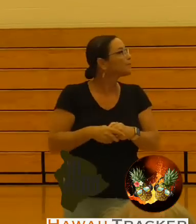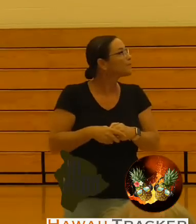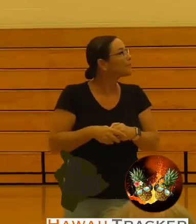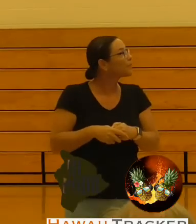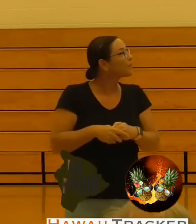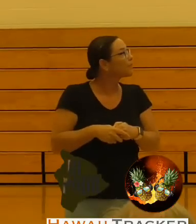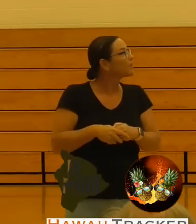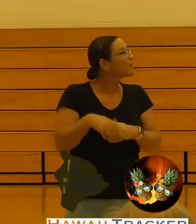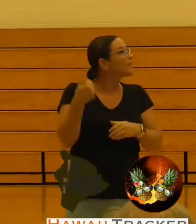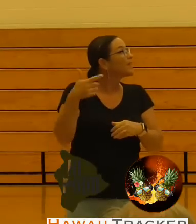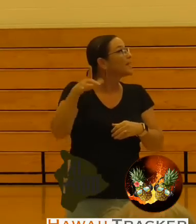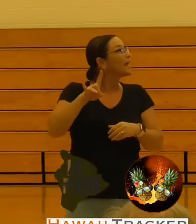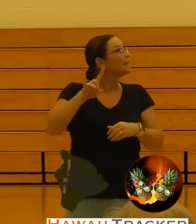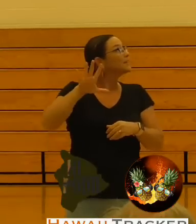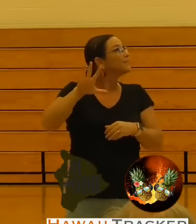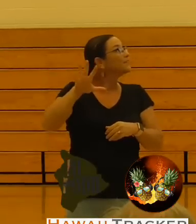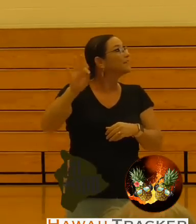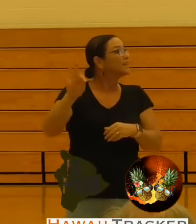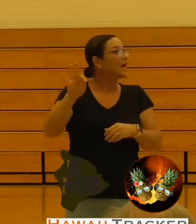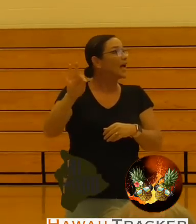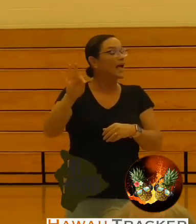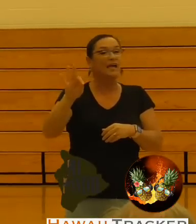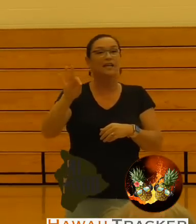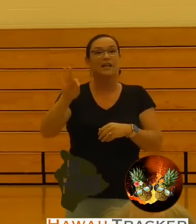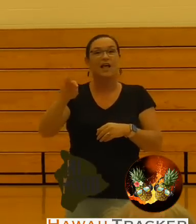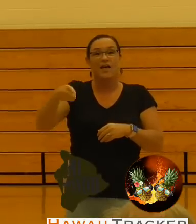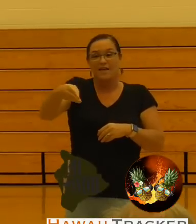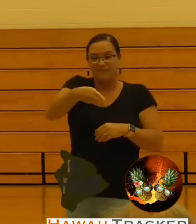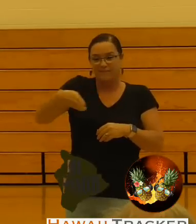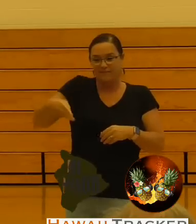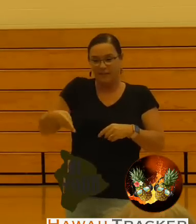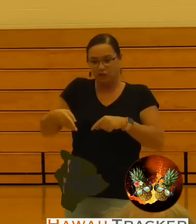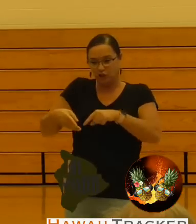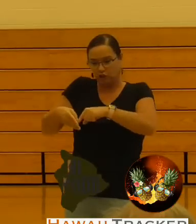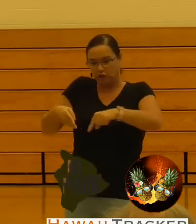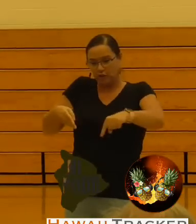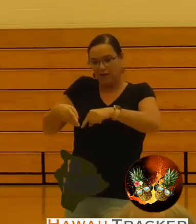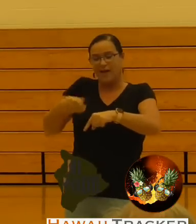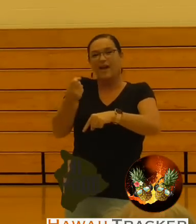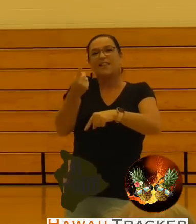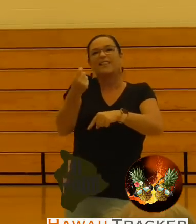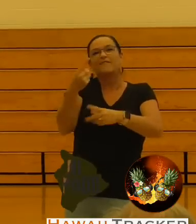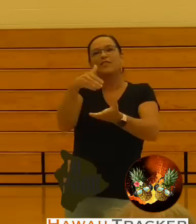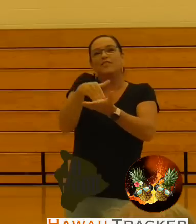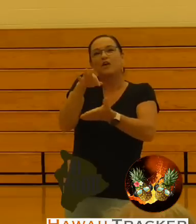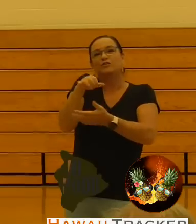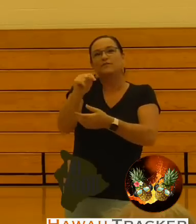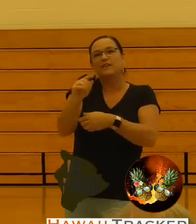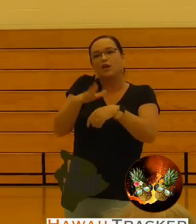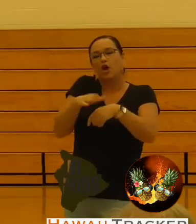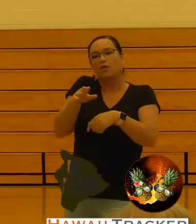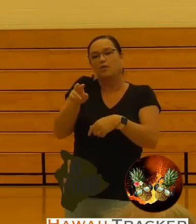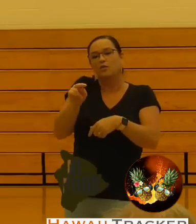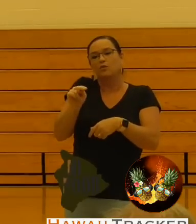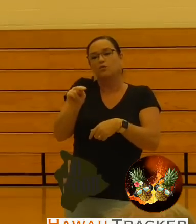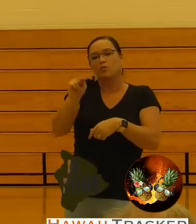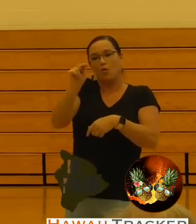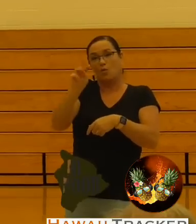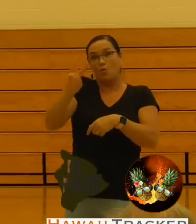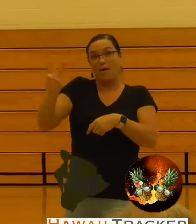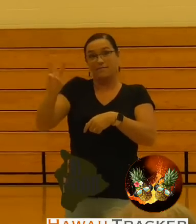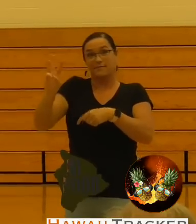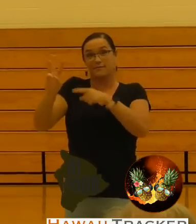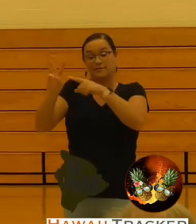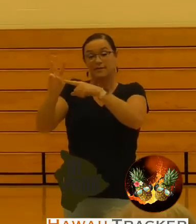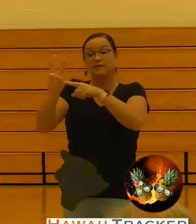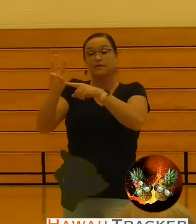In 1859, a fissure broke out at 11,000 feet on the northwest flank. And